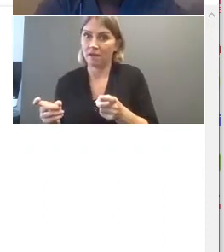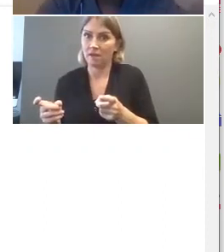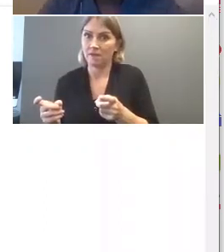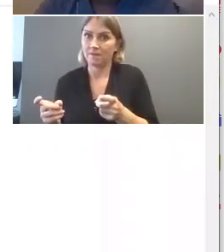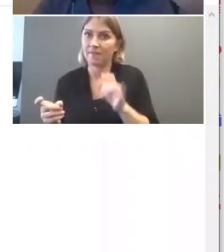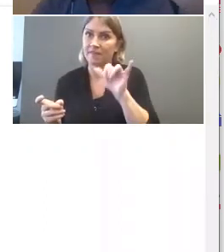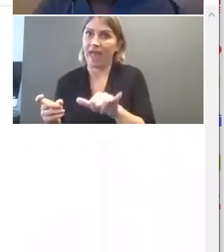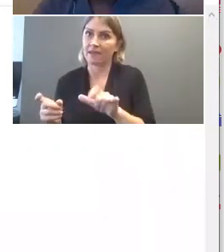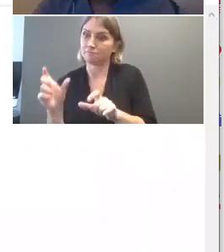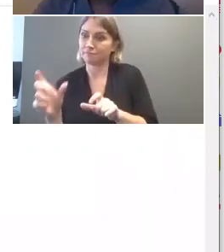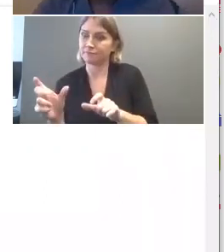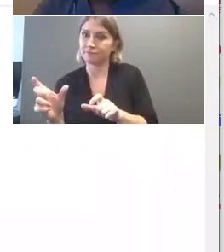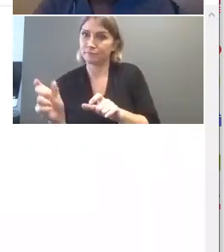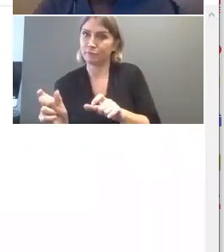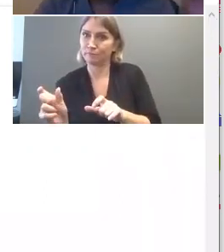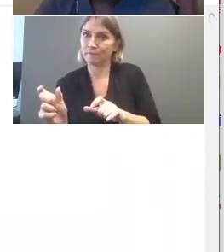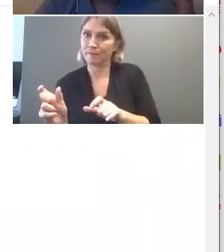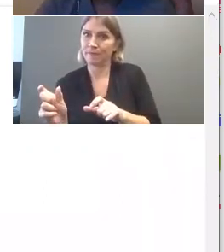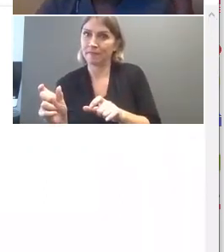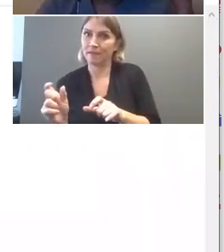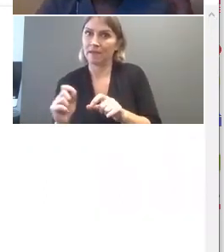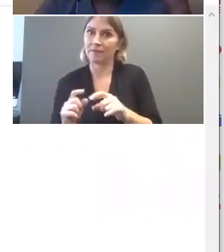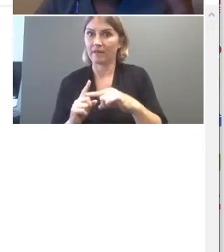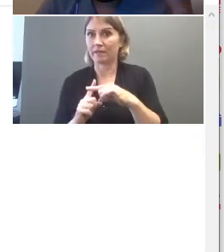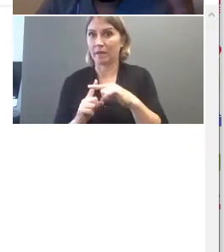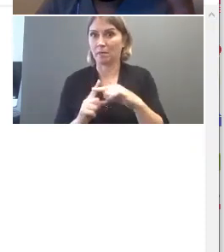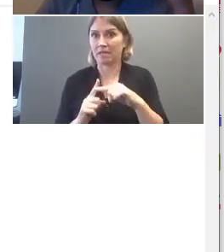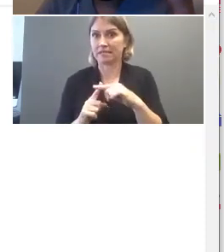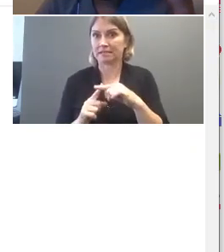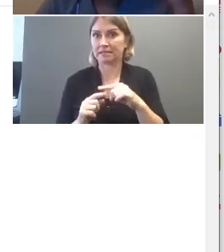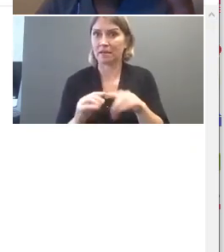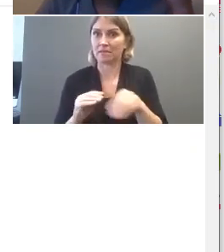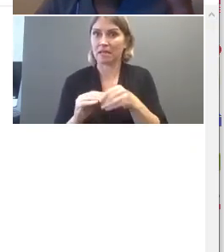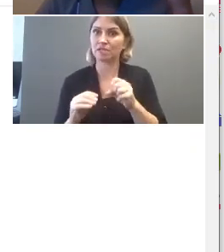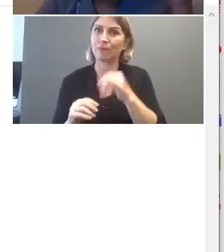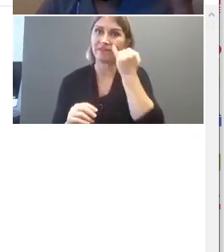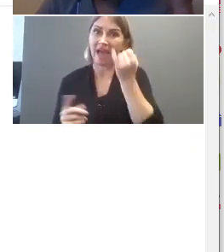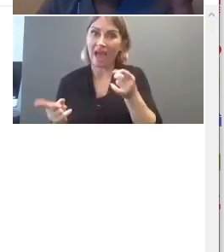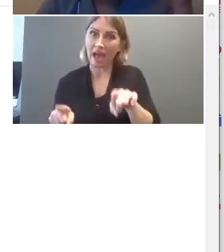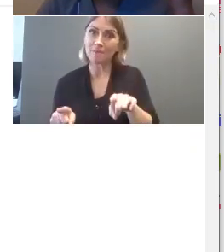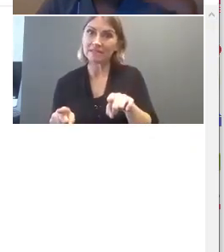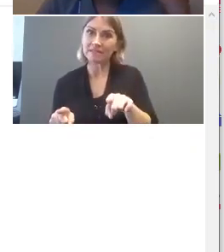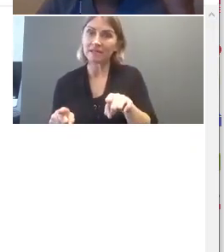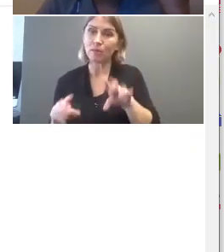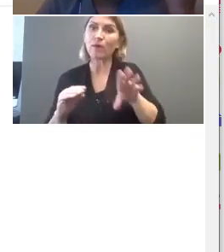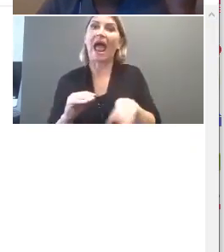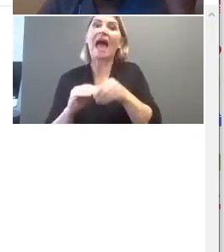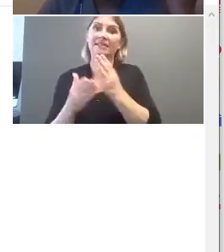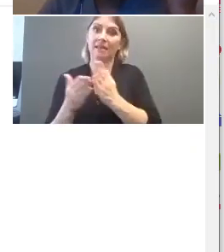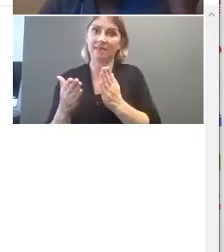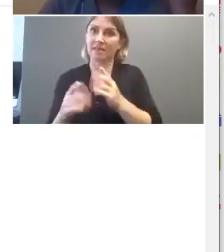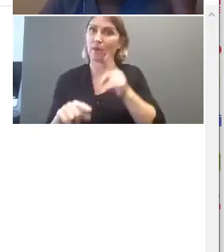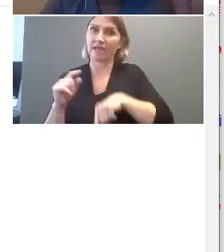this thing would result in a plus of this thing, right? So if this is the case, then we are adding something and we